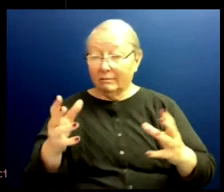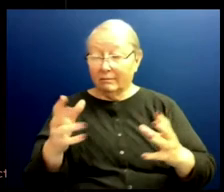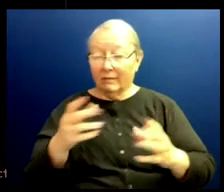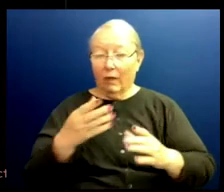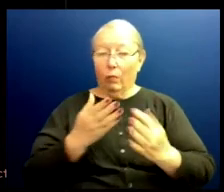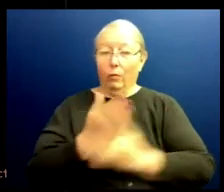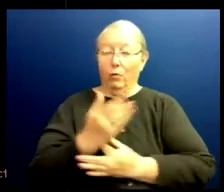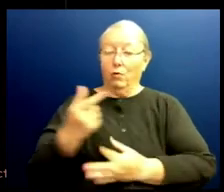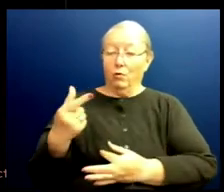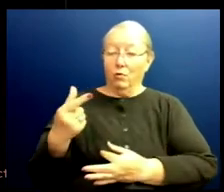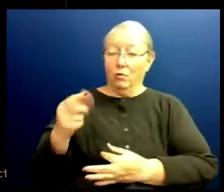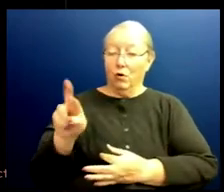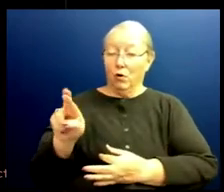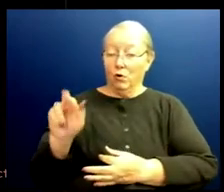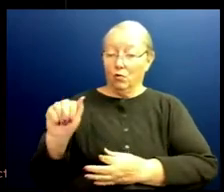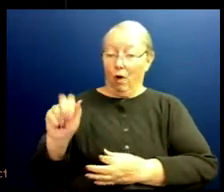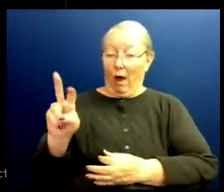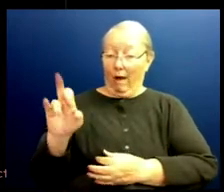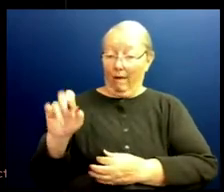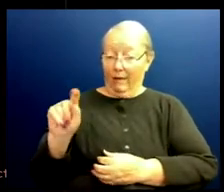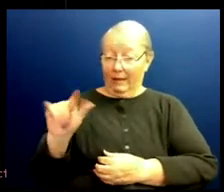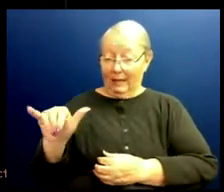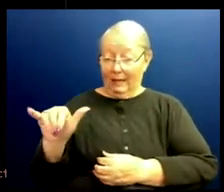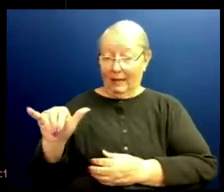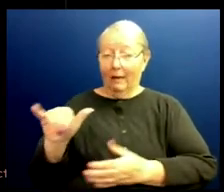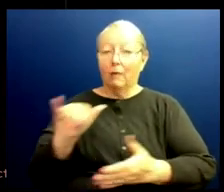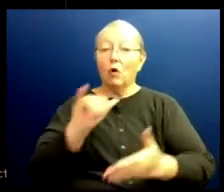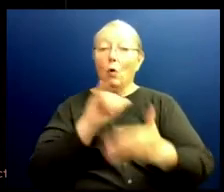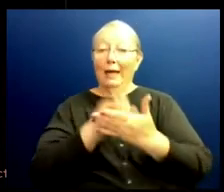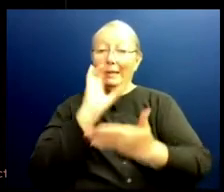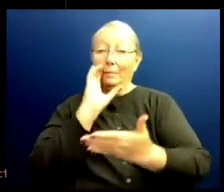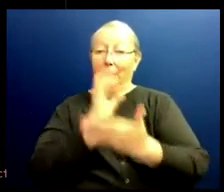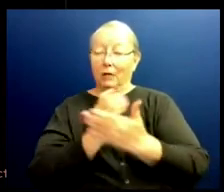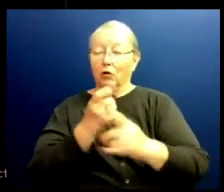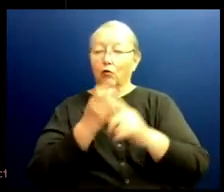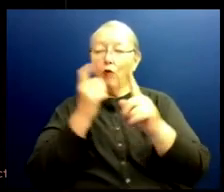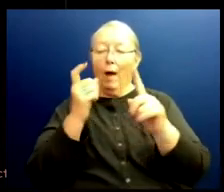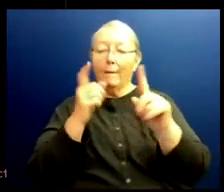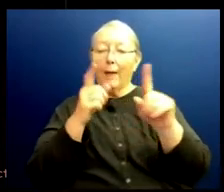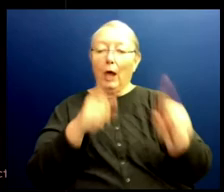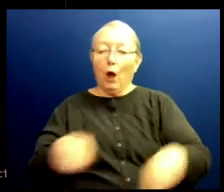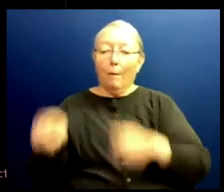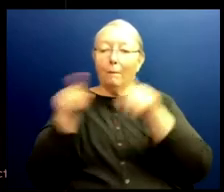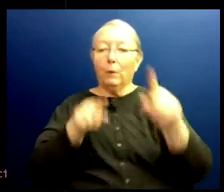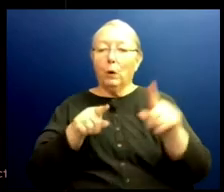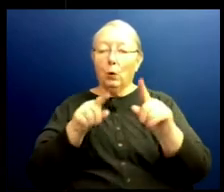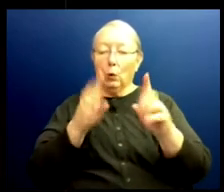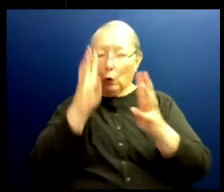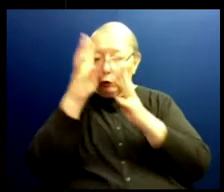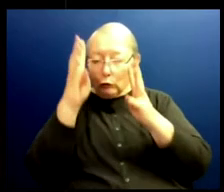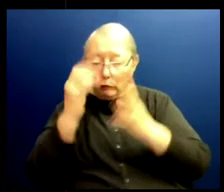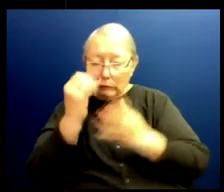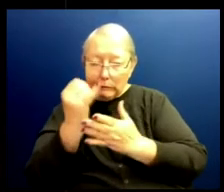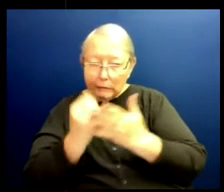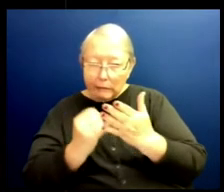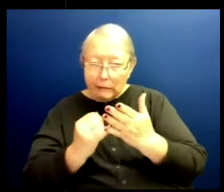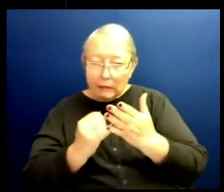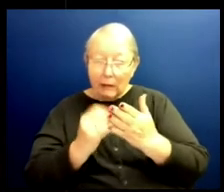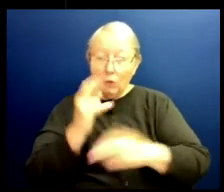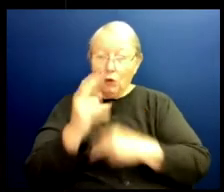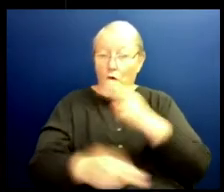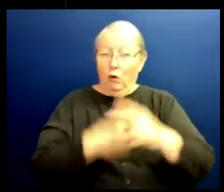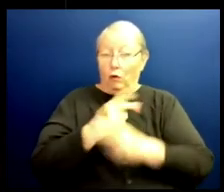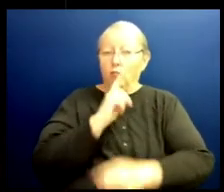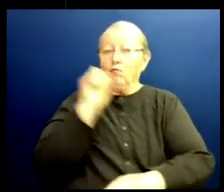model. The question is, does the universe around us really look like that? And